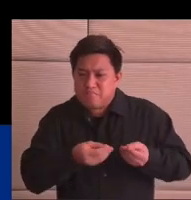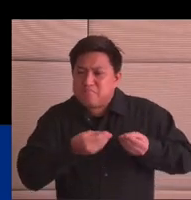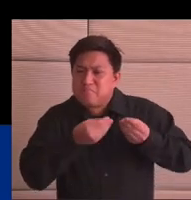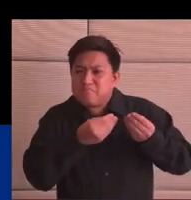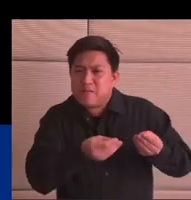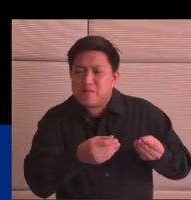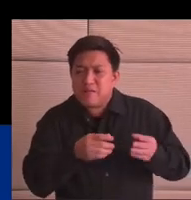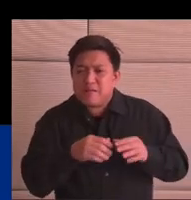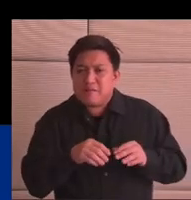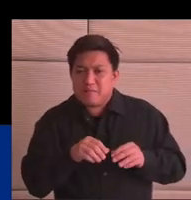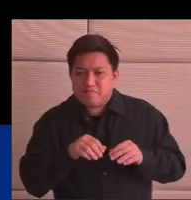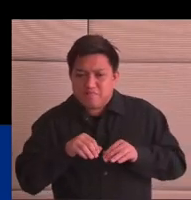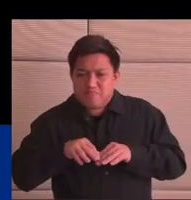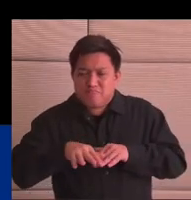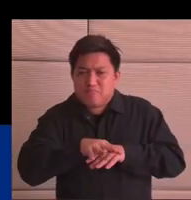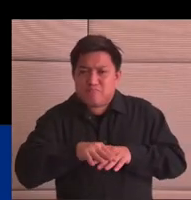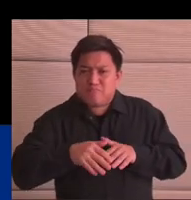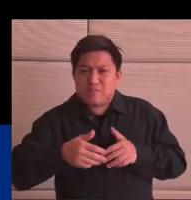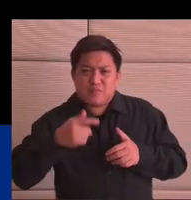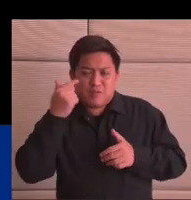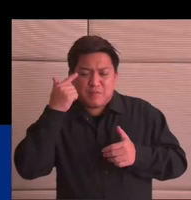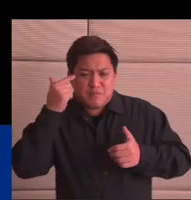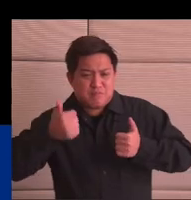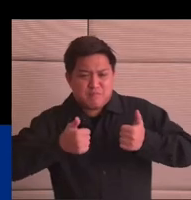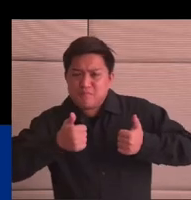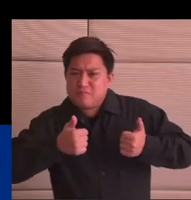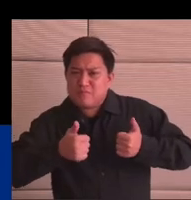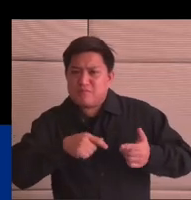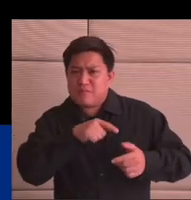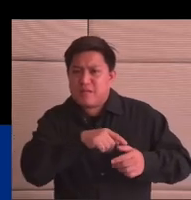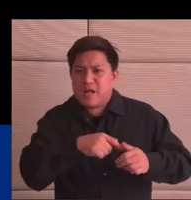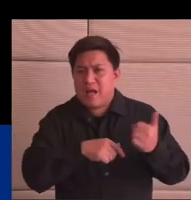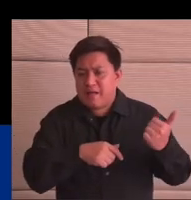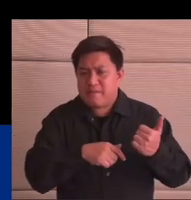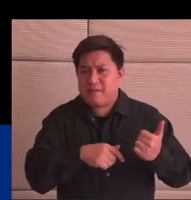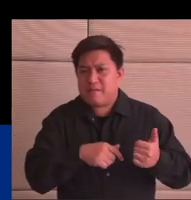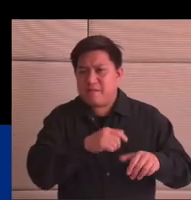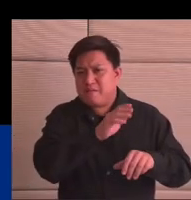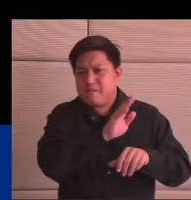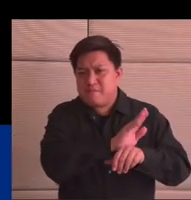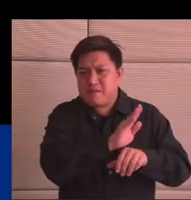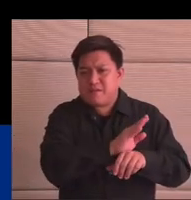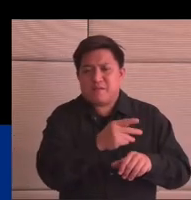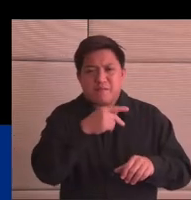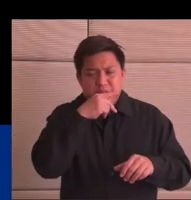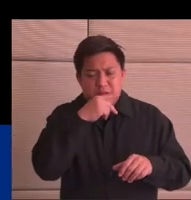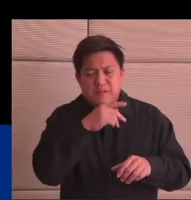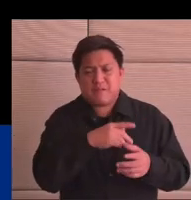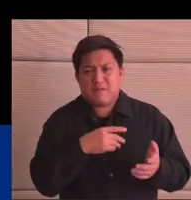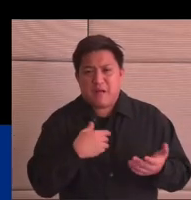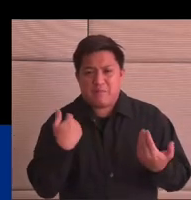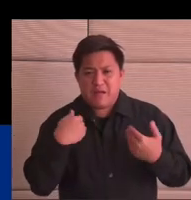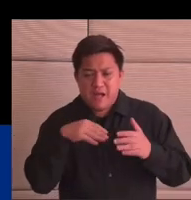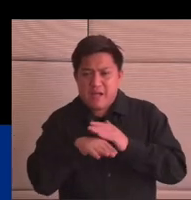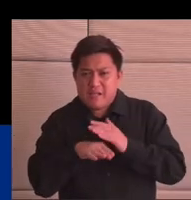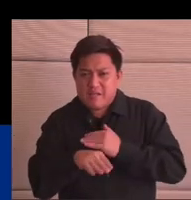in effect gets government competing with the private sector. And that includes, by the way, financial inclusion, access to finance.